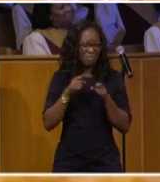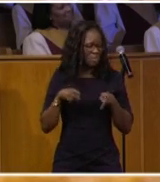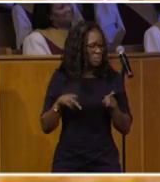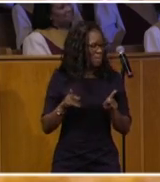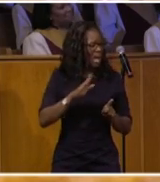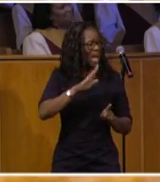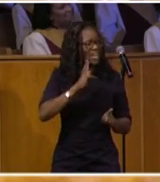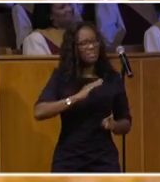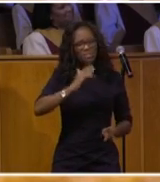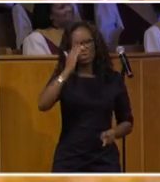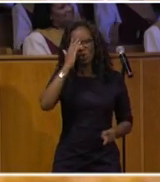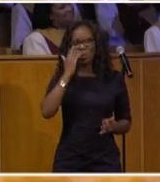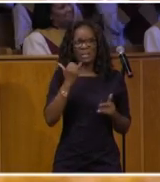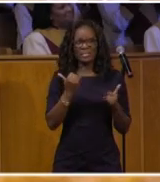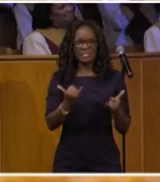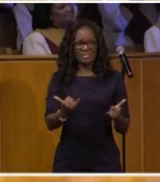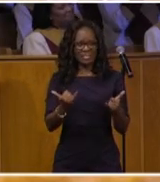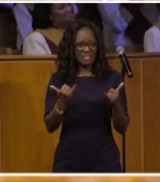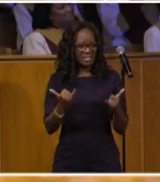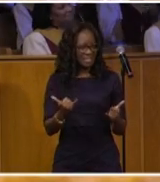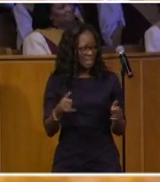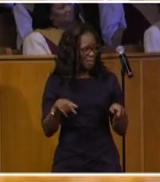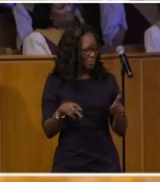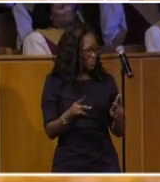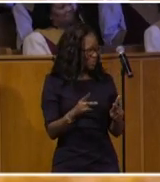didn't even know existed.